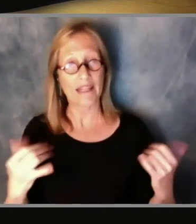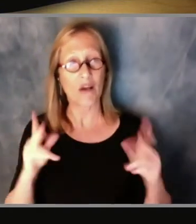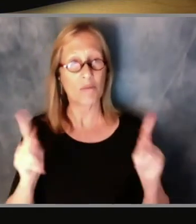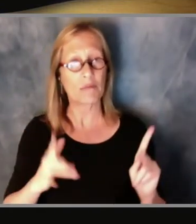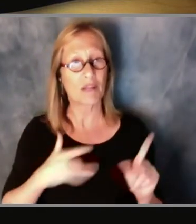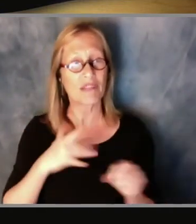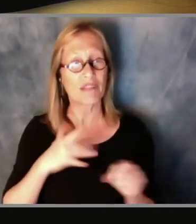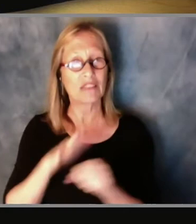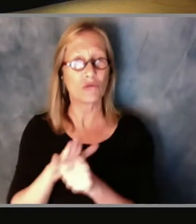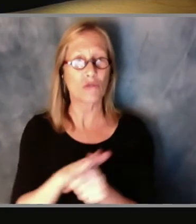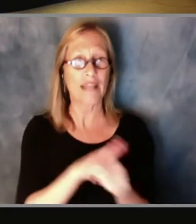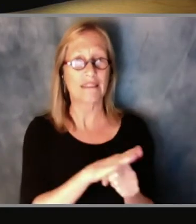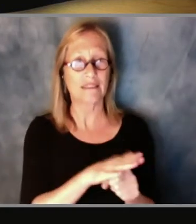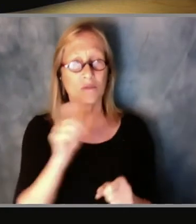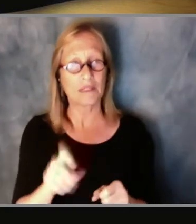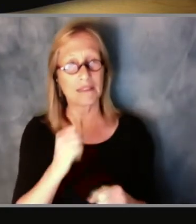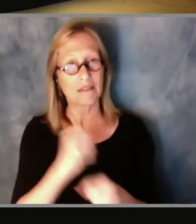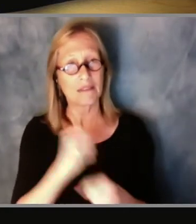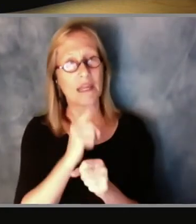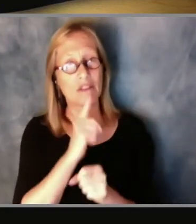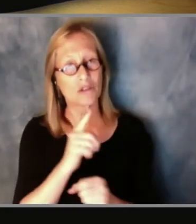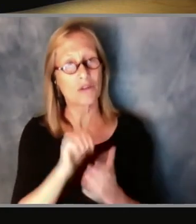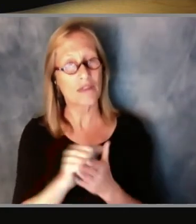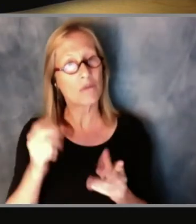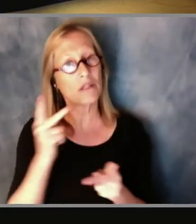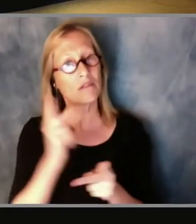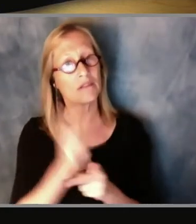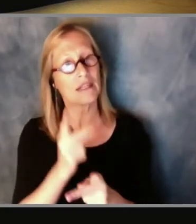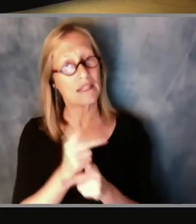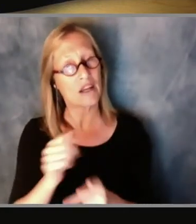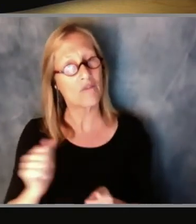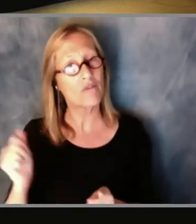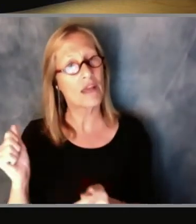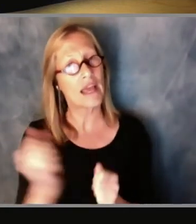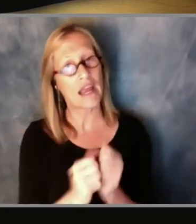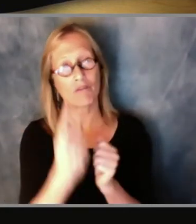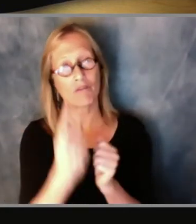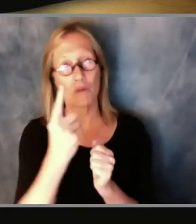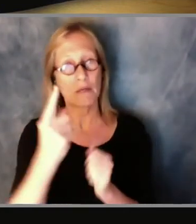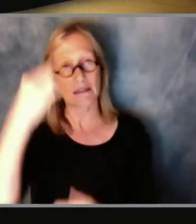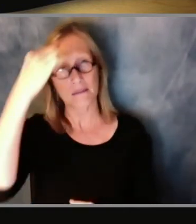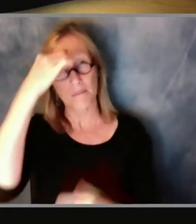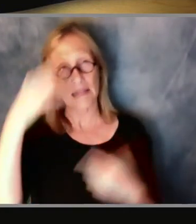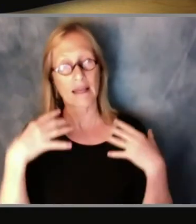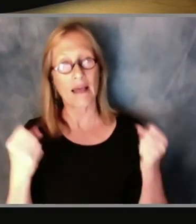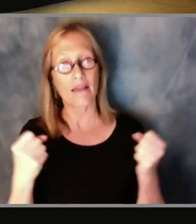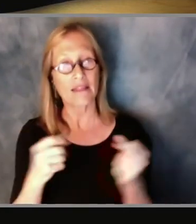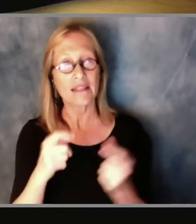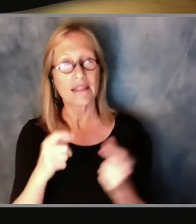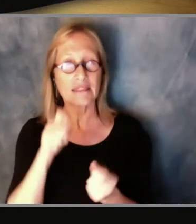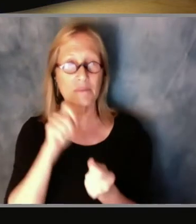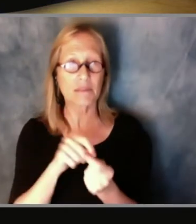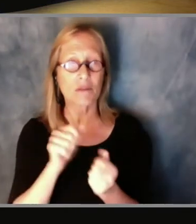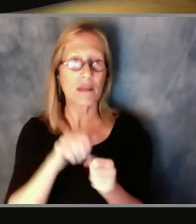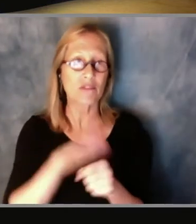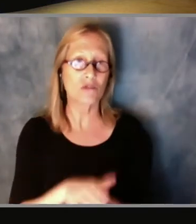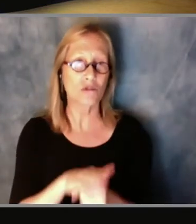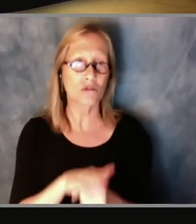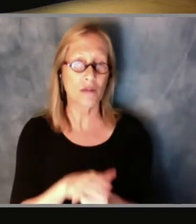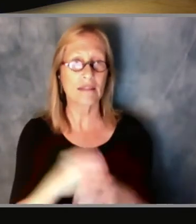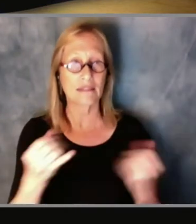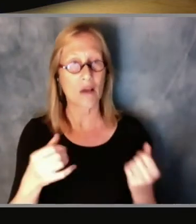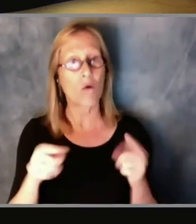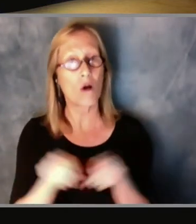make sure that we're taking care of everyone's mental health, especially with the financial stress. Supporting our small businesses,